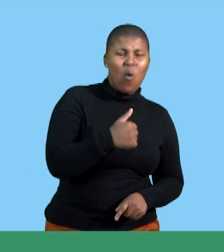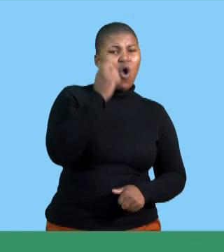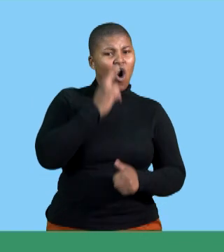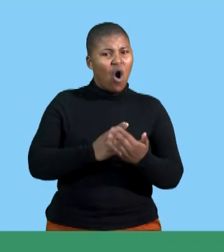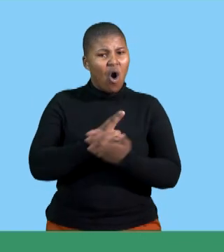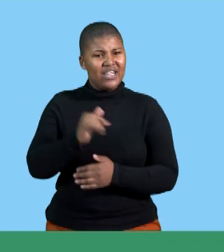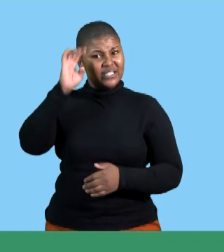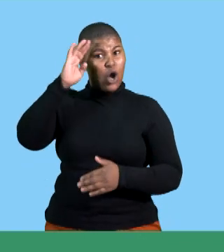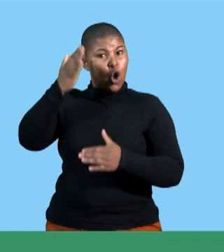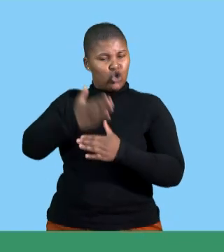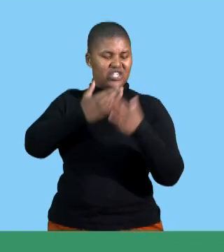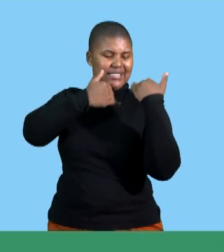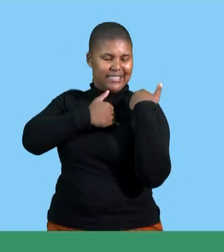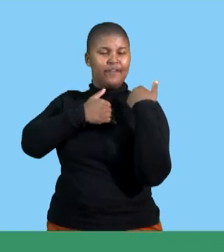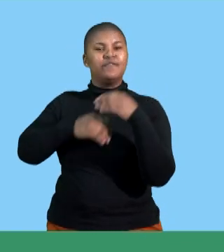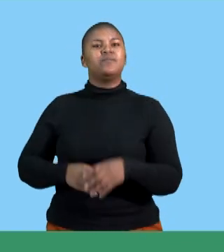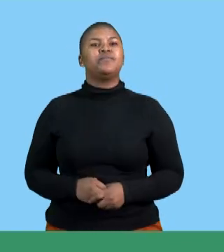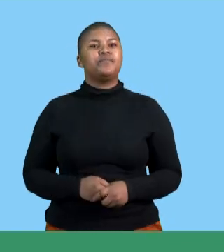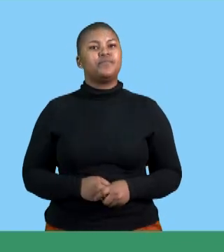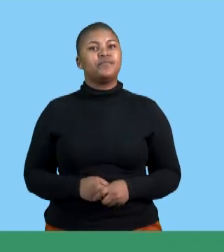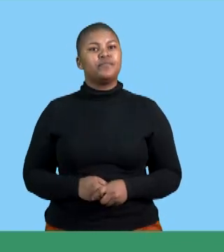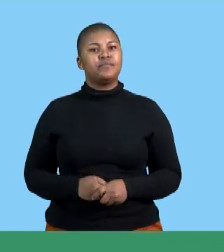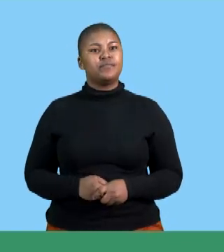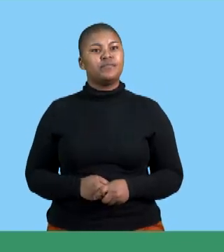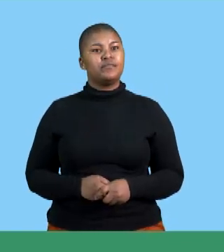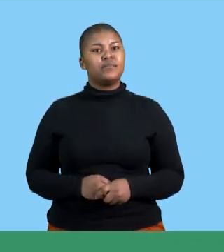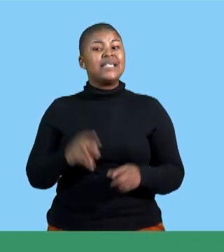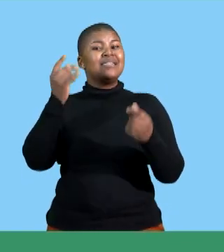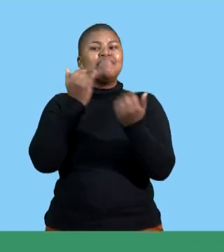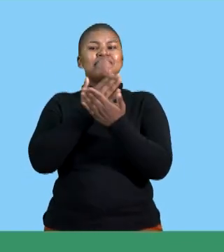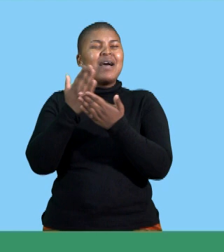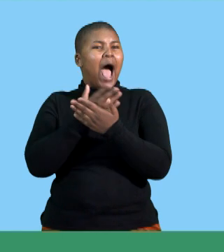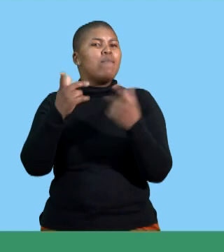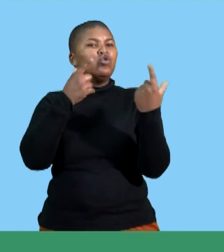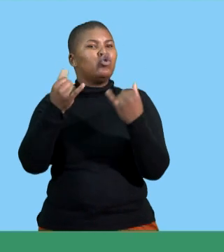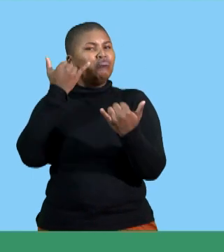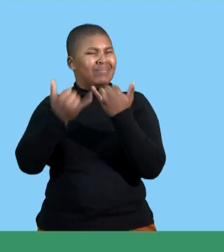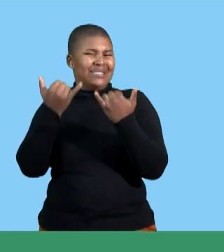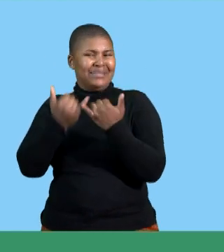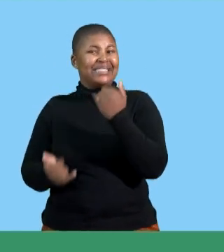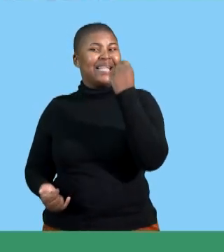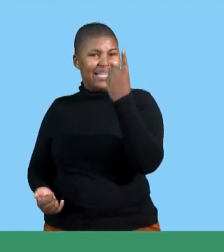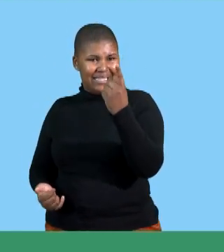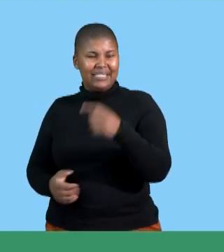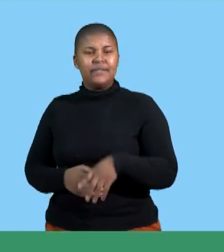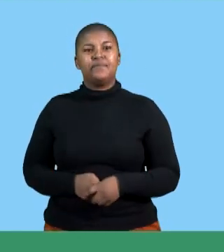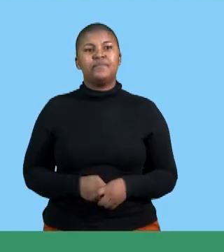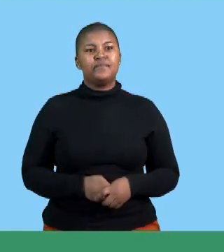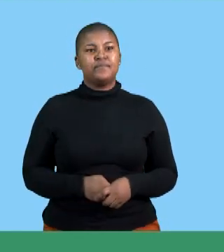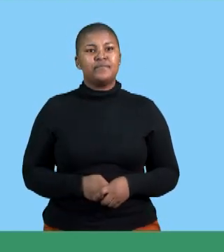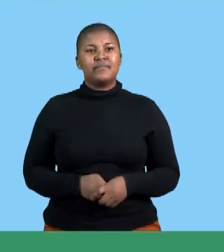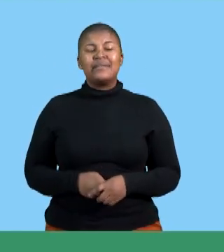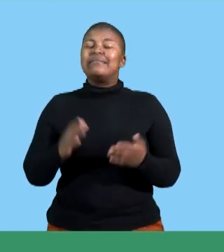and psychologically safety. Then here the common errors recap. These are the misconceptions and